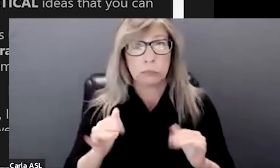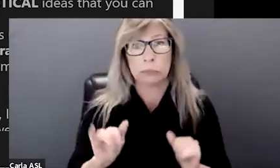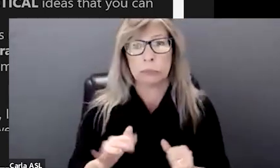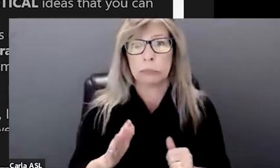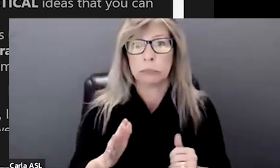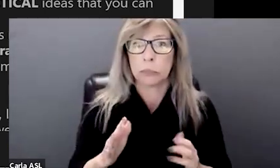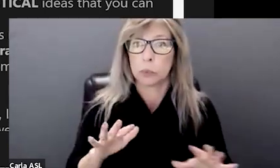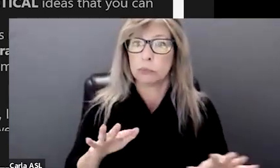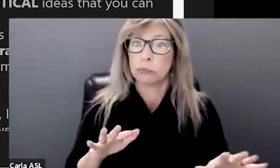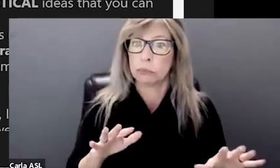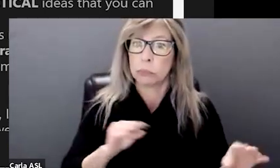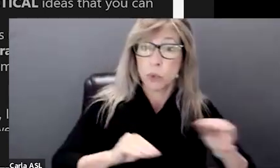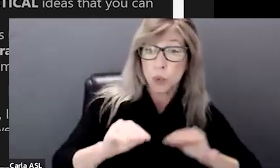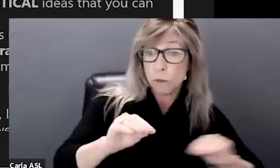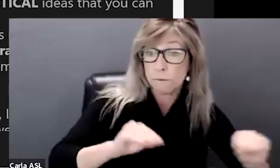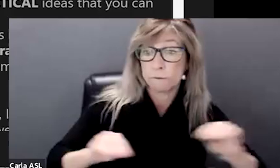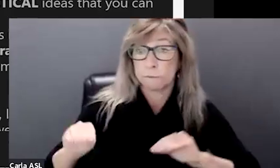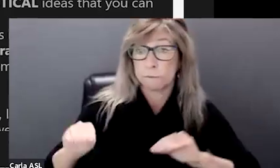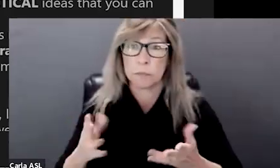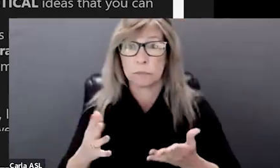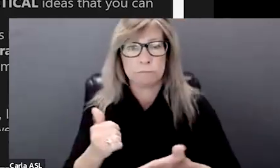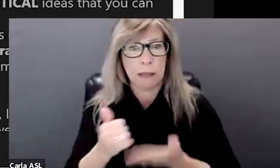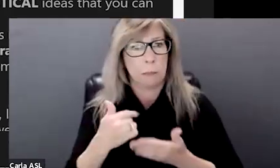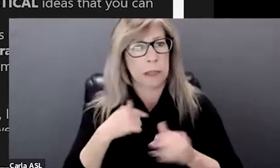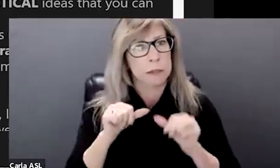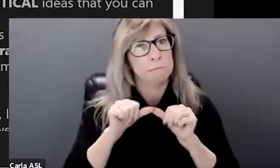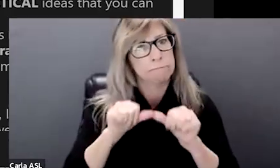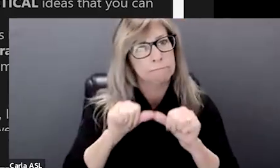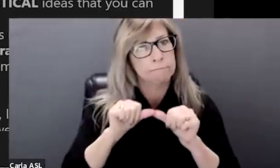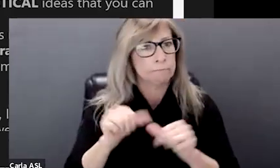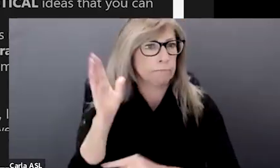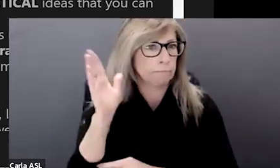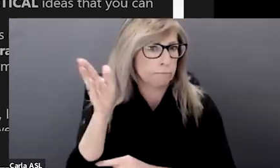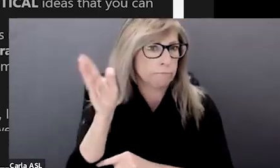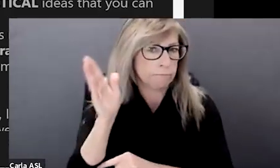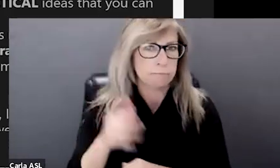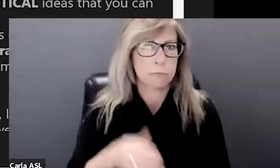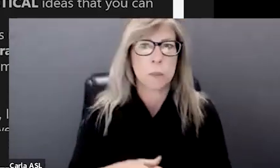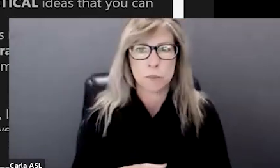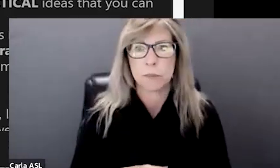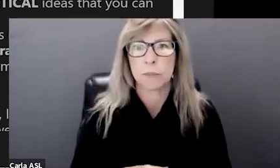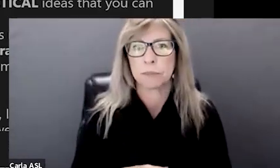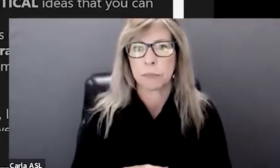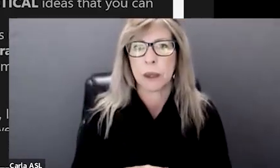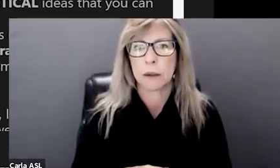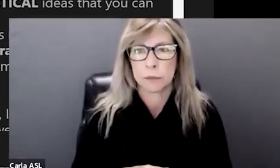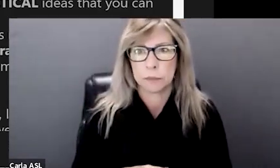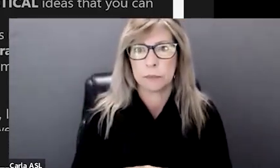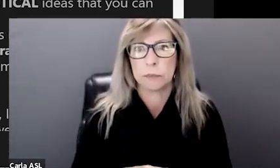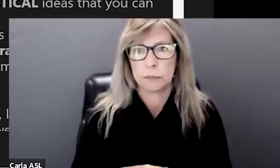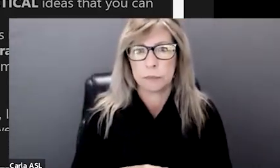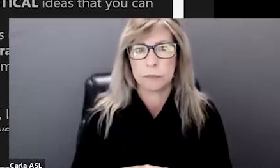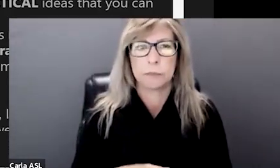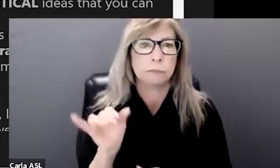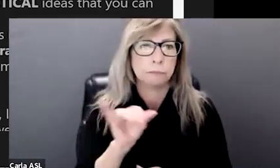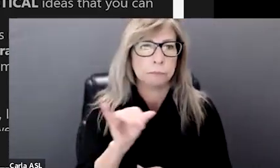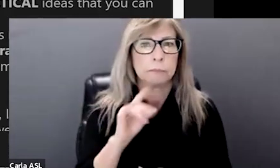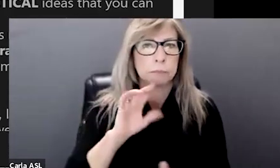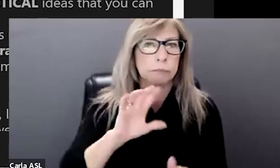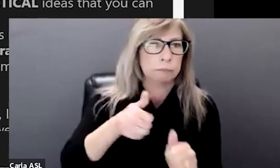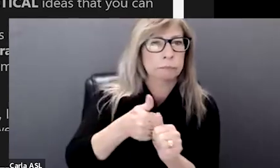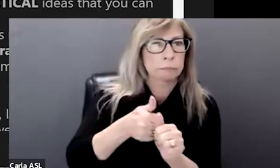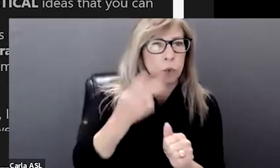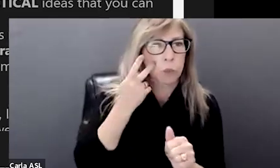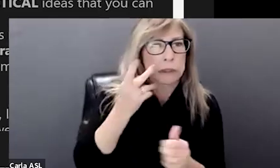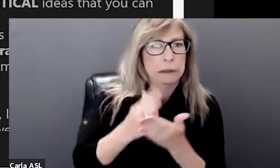in order to keep going with my presentation. There is a little bit of switching that goes along with this on the back end,